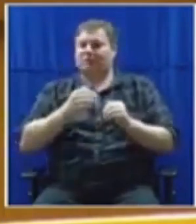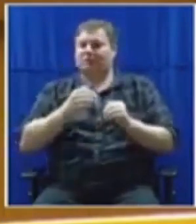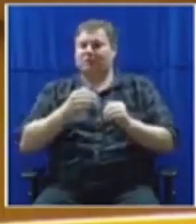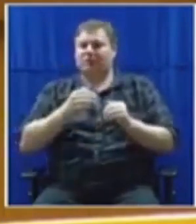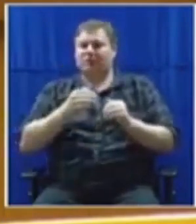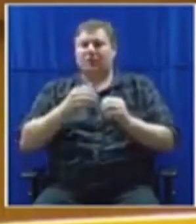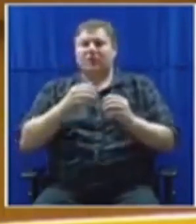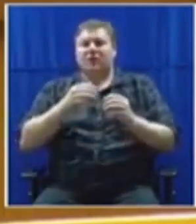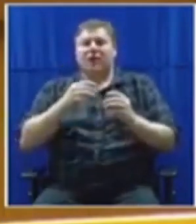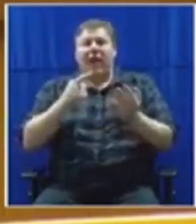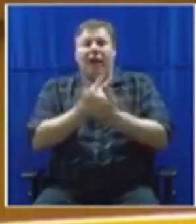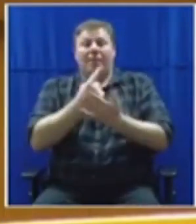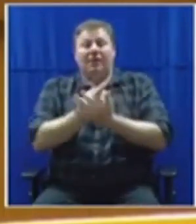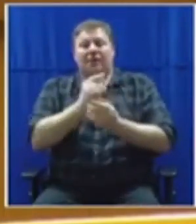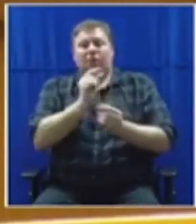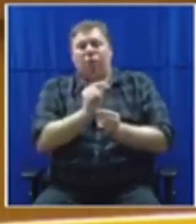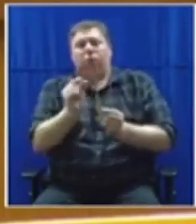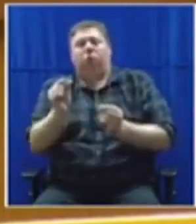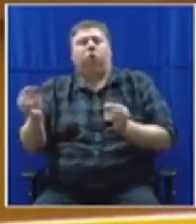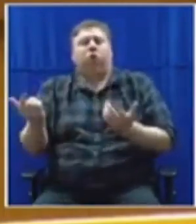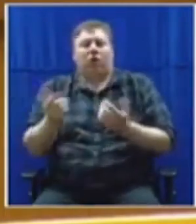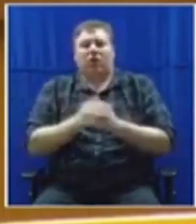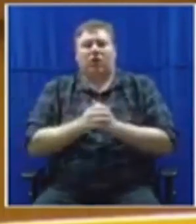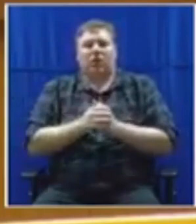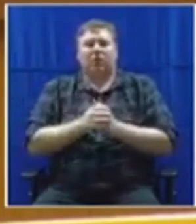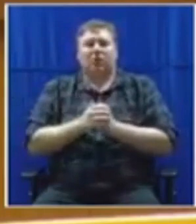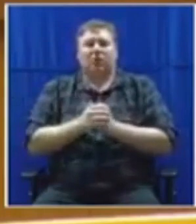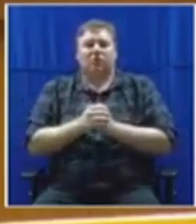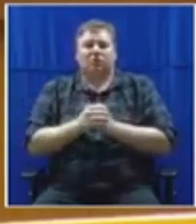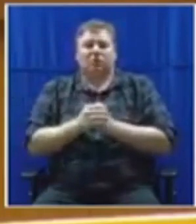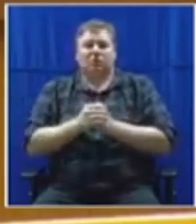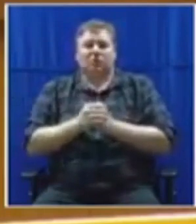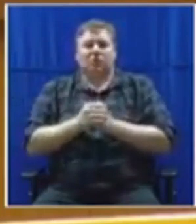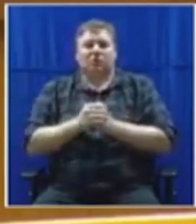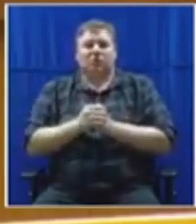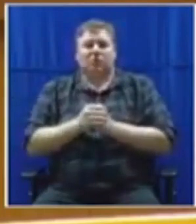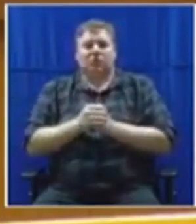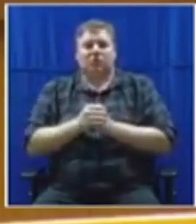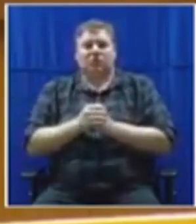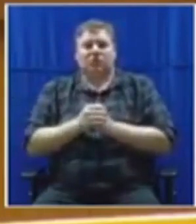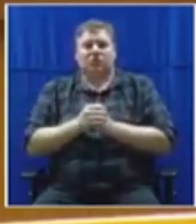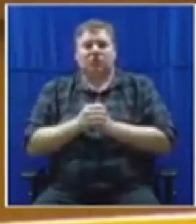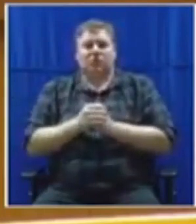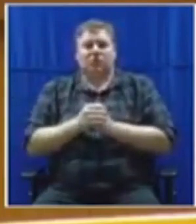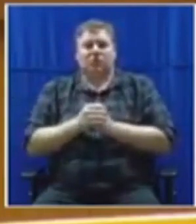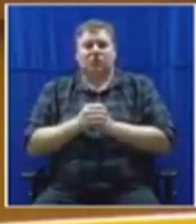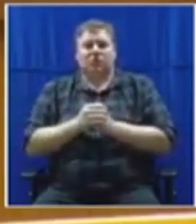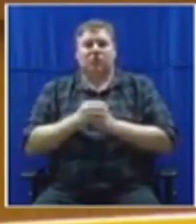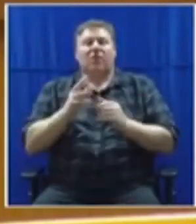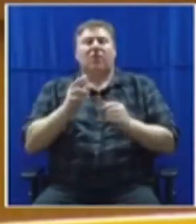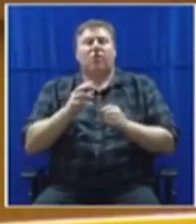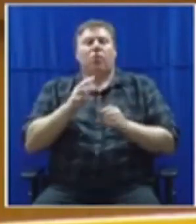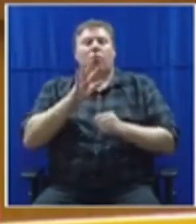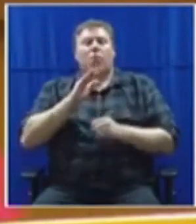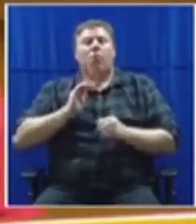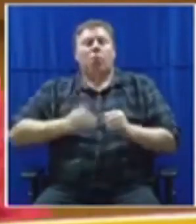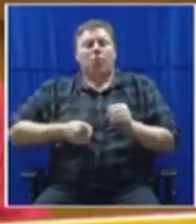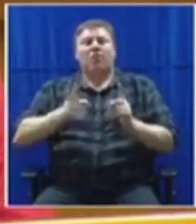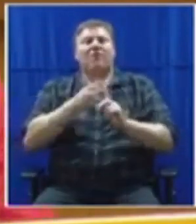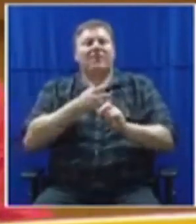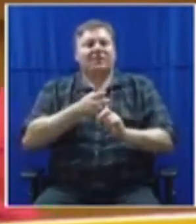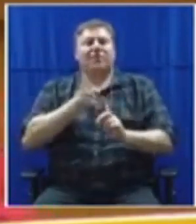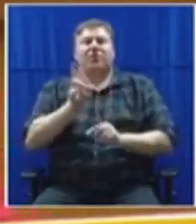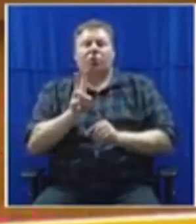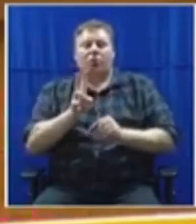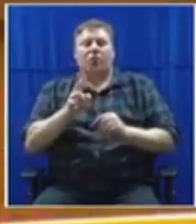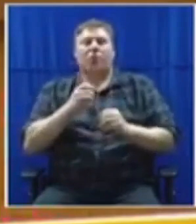half-hearted, and based on the wrong undermining of root cause of the vulnerability of women. Across all party